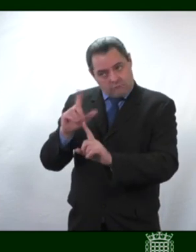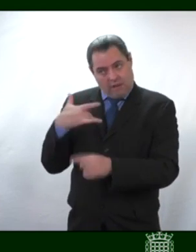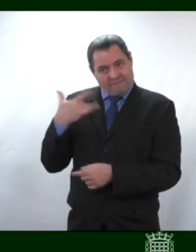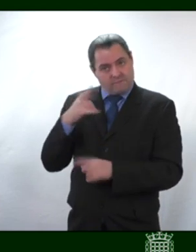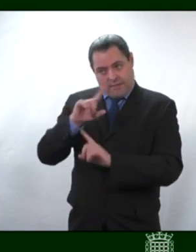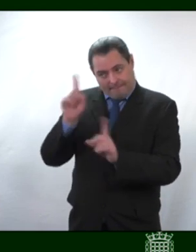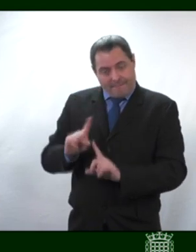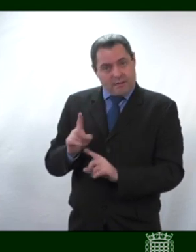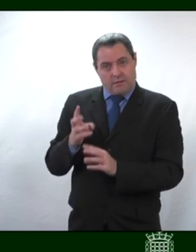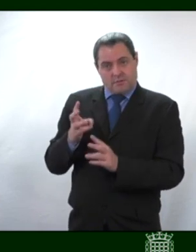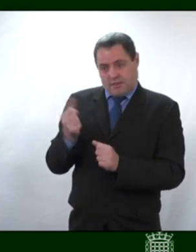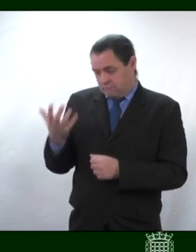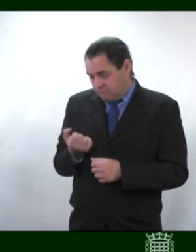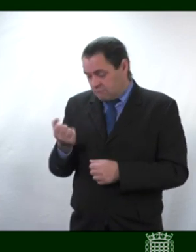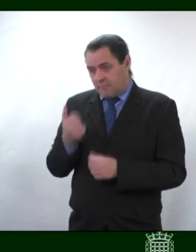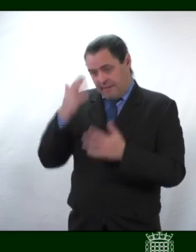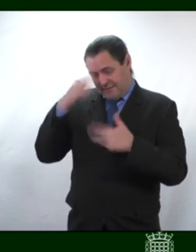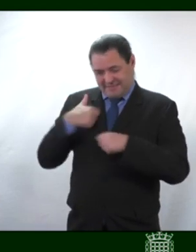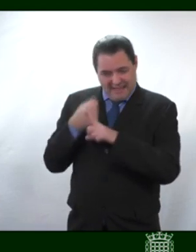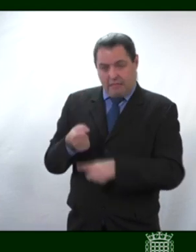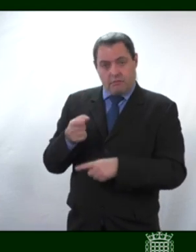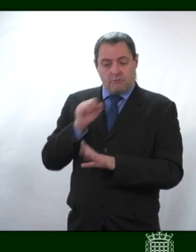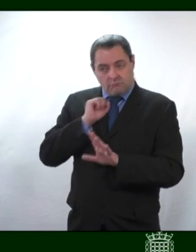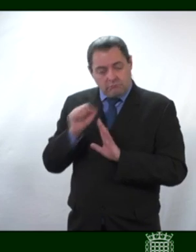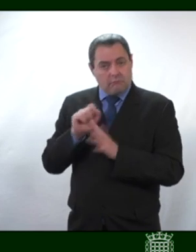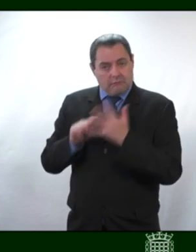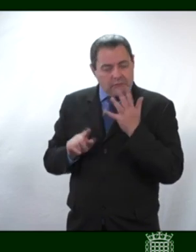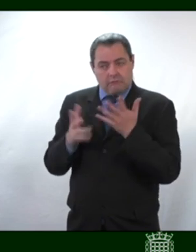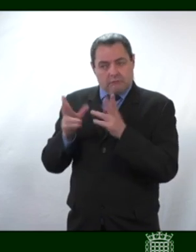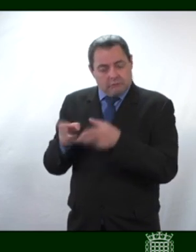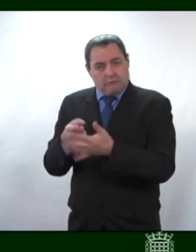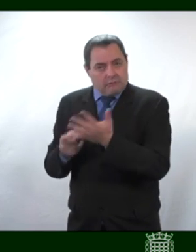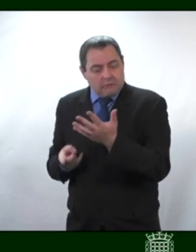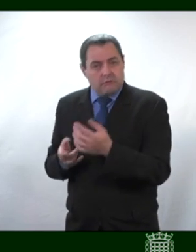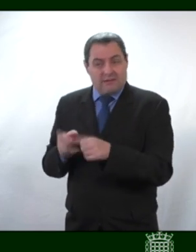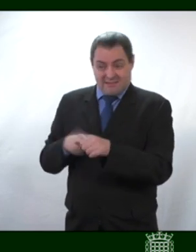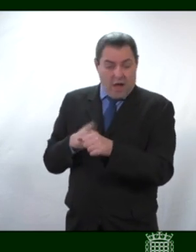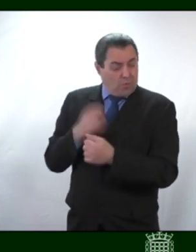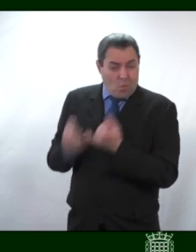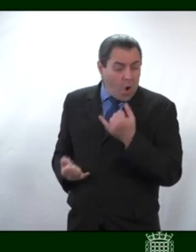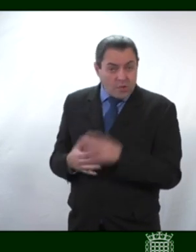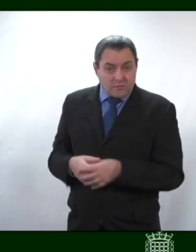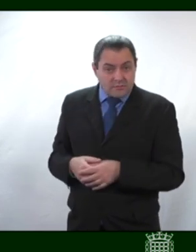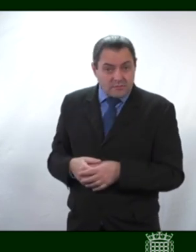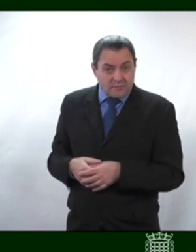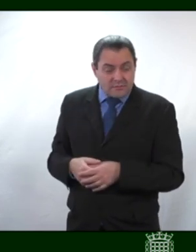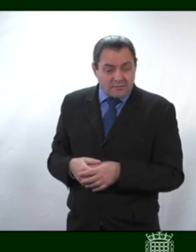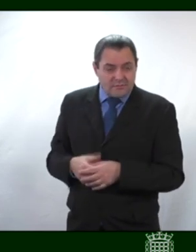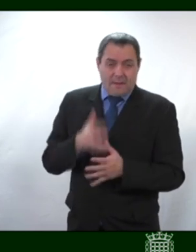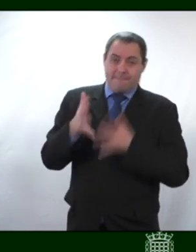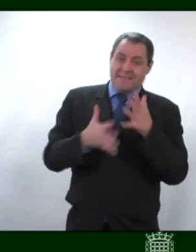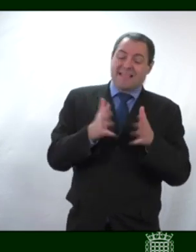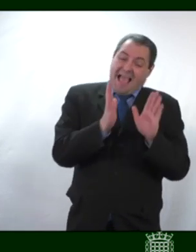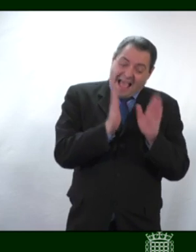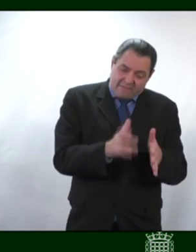terrible toll on the mental health, particularly of the young. Does he accept that it is better to do these things if they must be